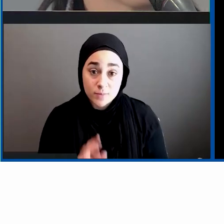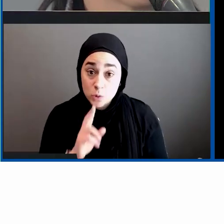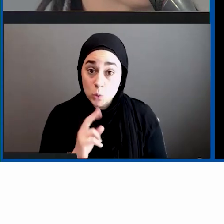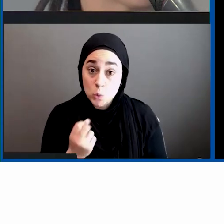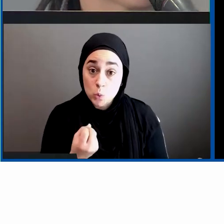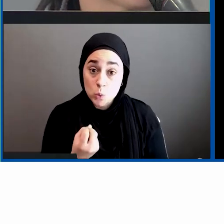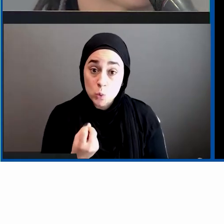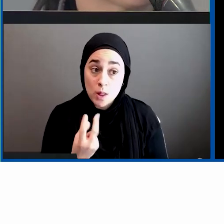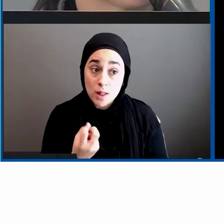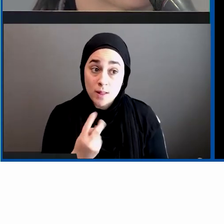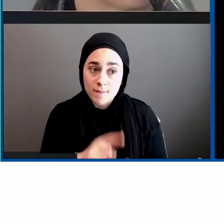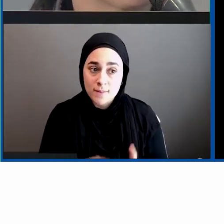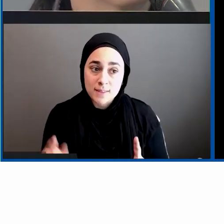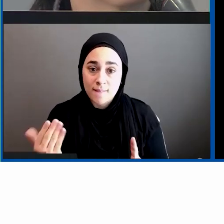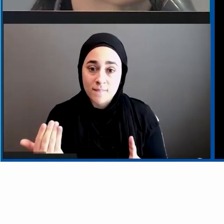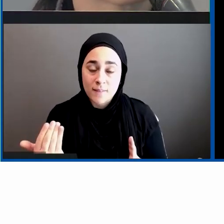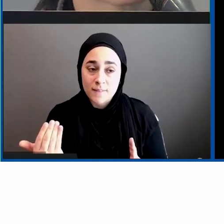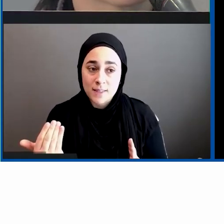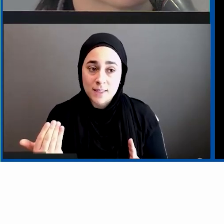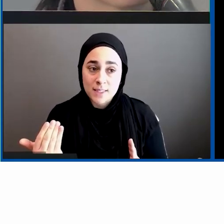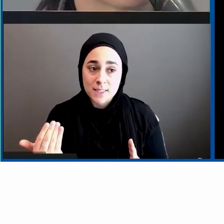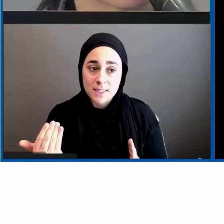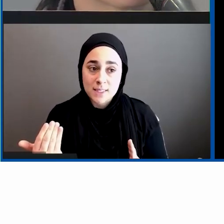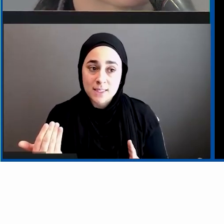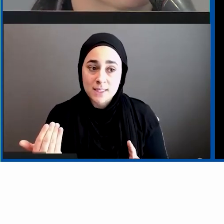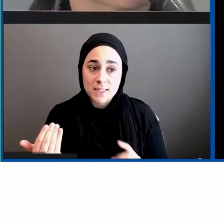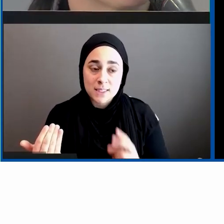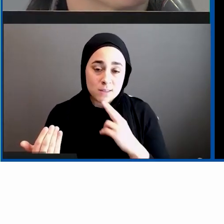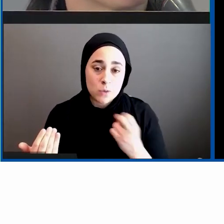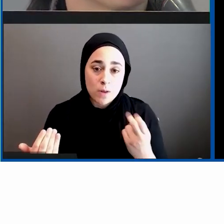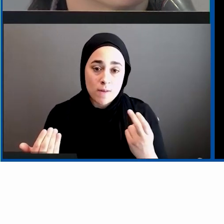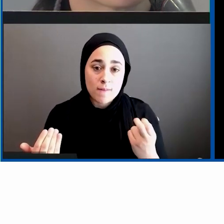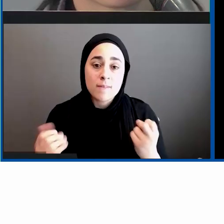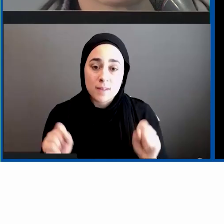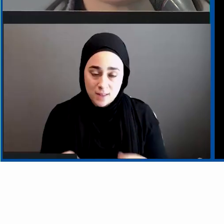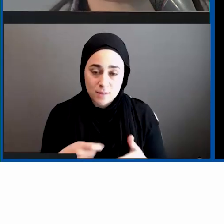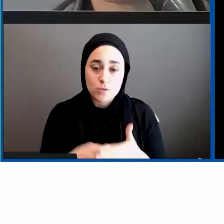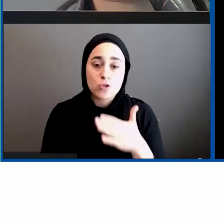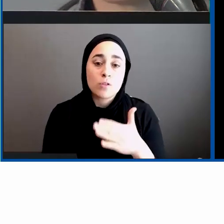(12 to 15). They can be charged for skipping school.